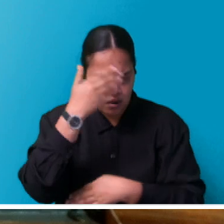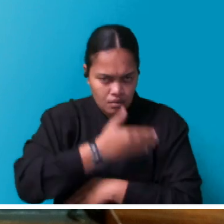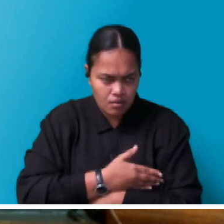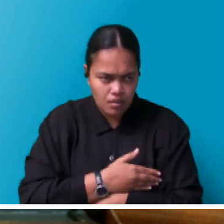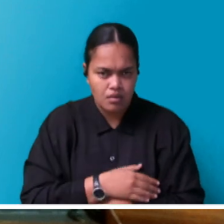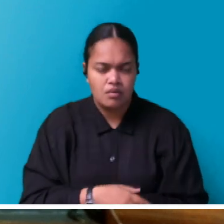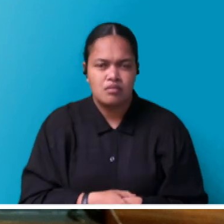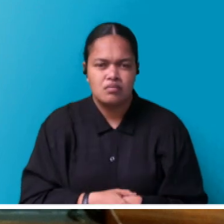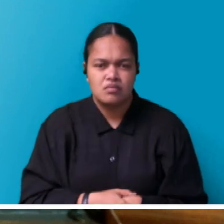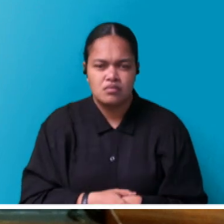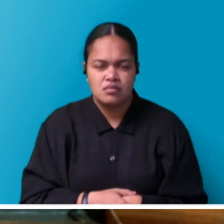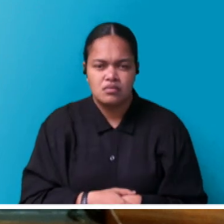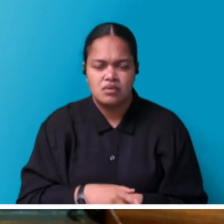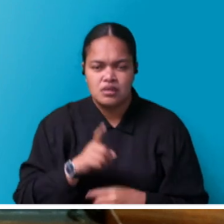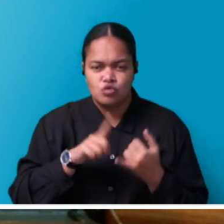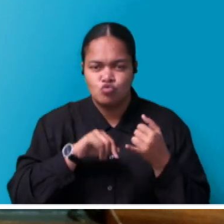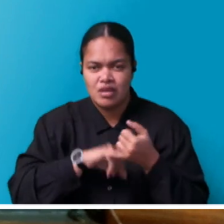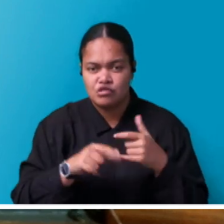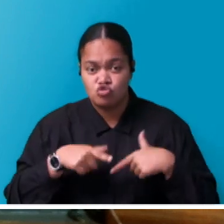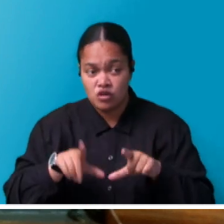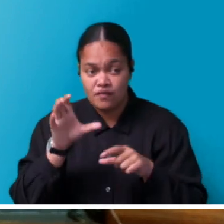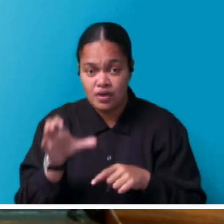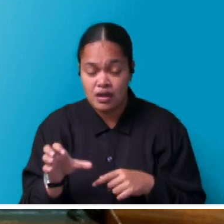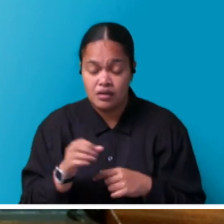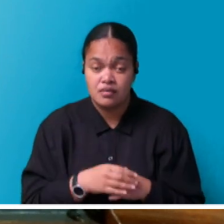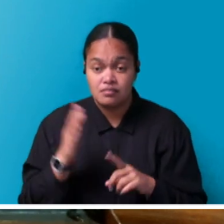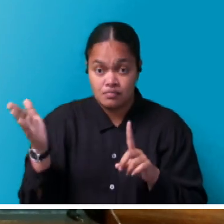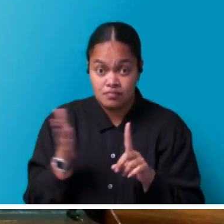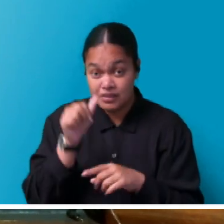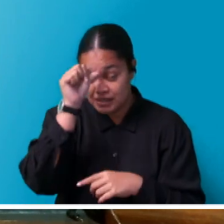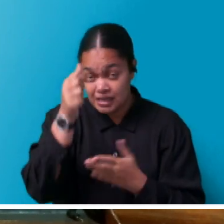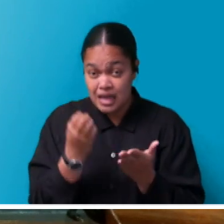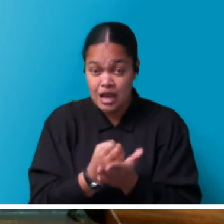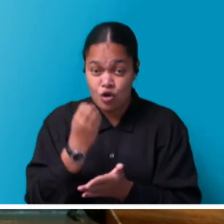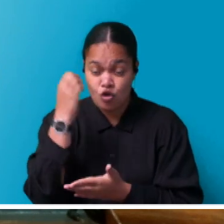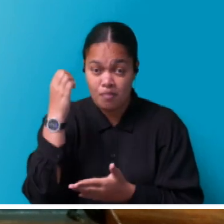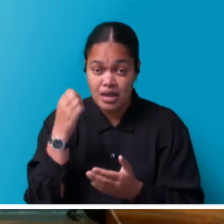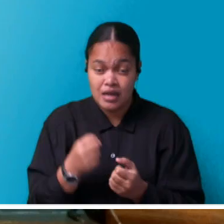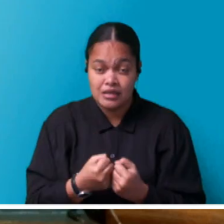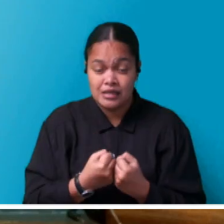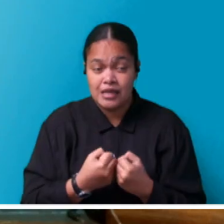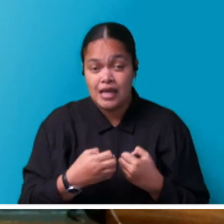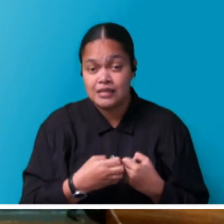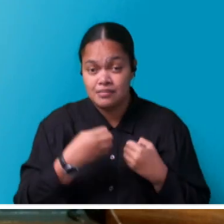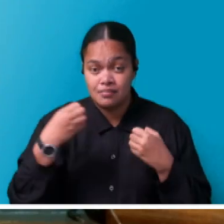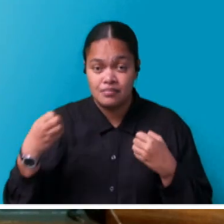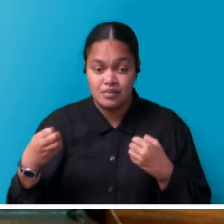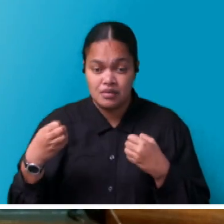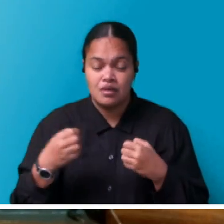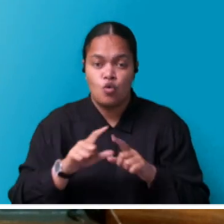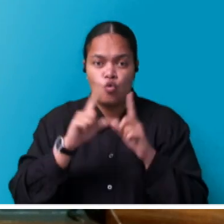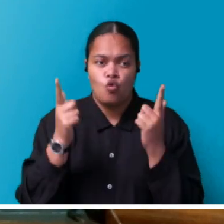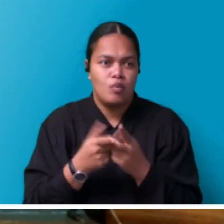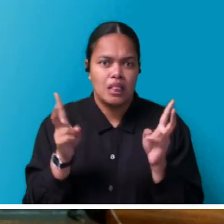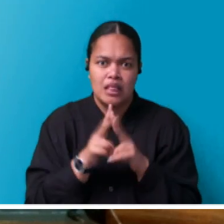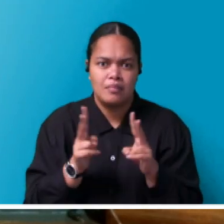traveler. Underlying this growth is, of course, India's economic expansion, with its contribution to global GDP more than doubling